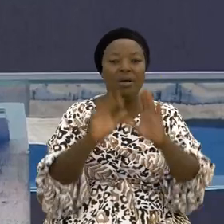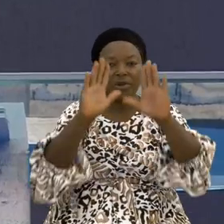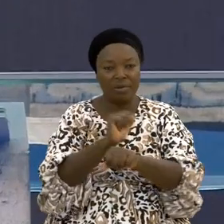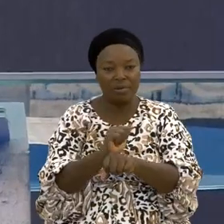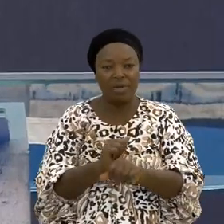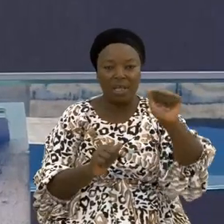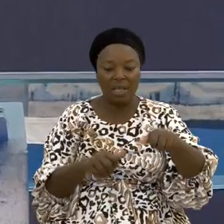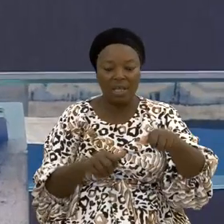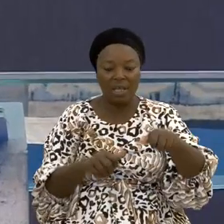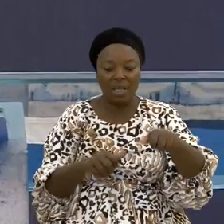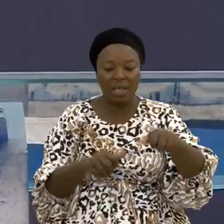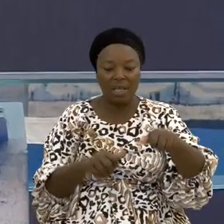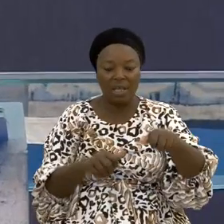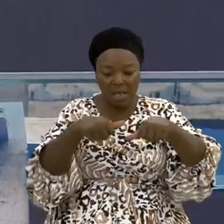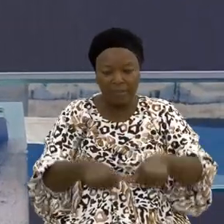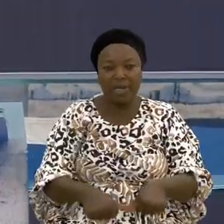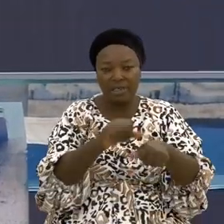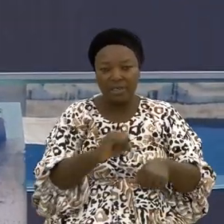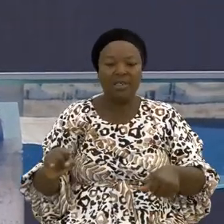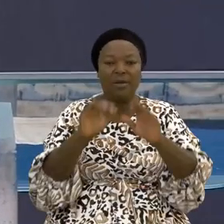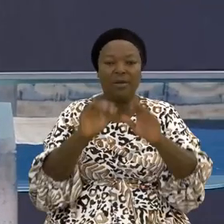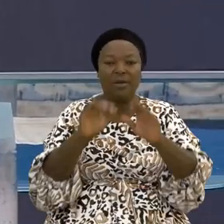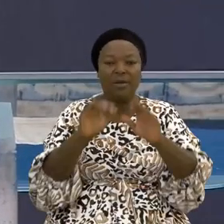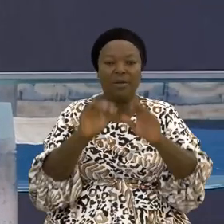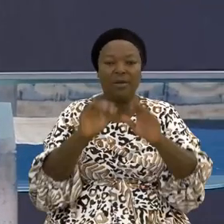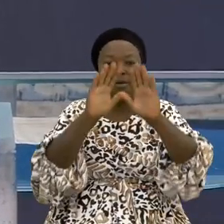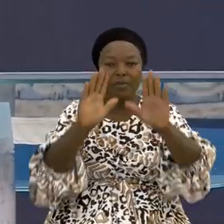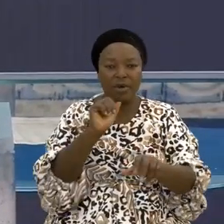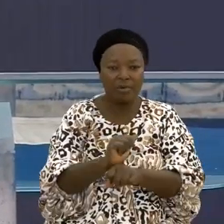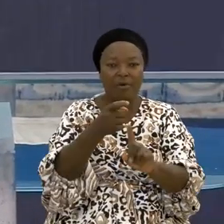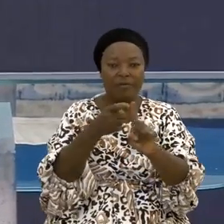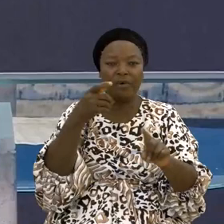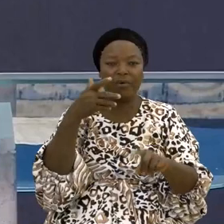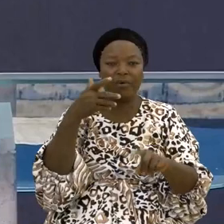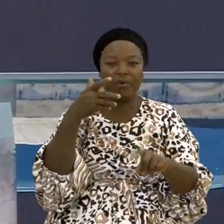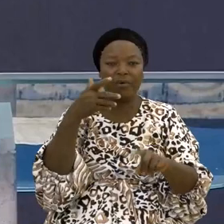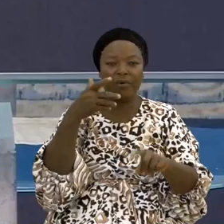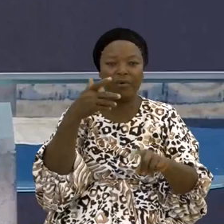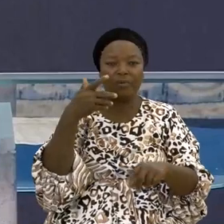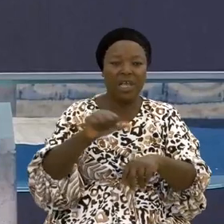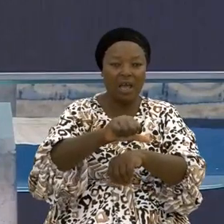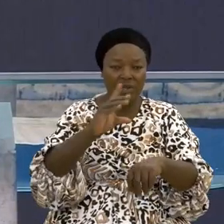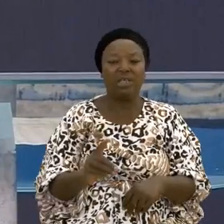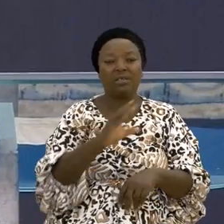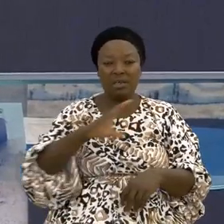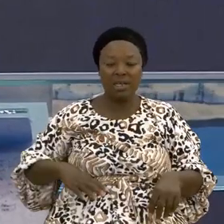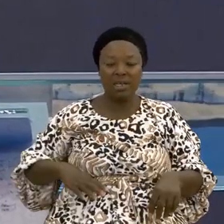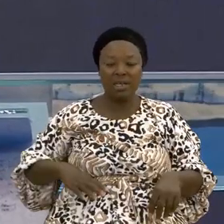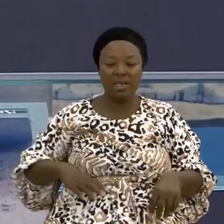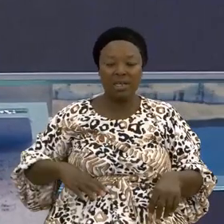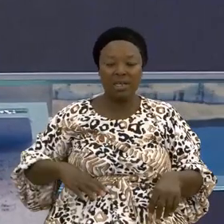abiding miracles from the anointed Christ.